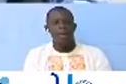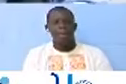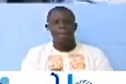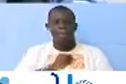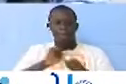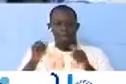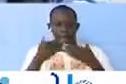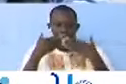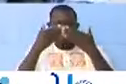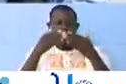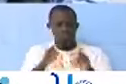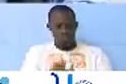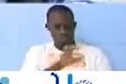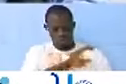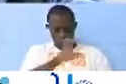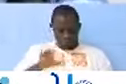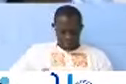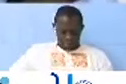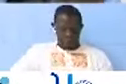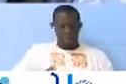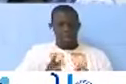tell your chief mechanic,